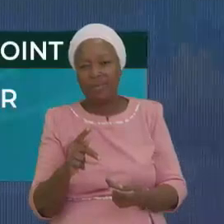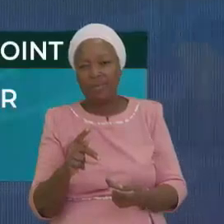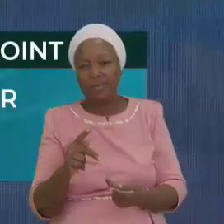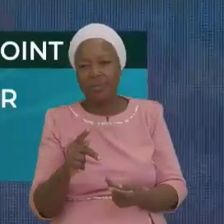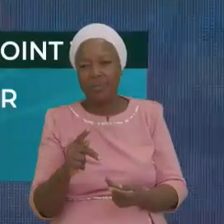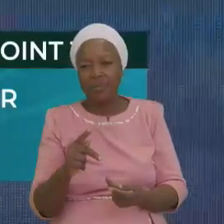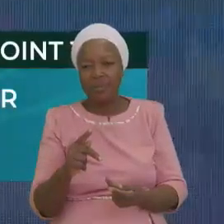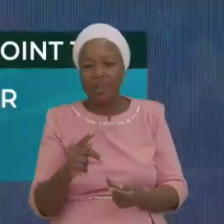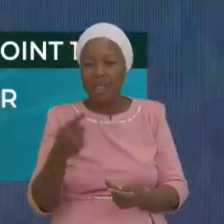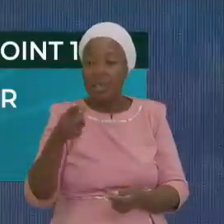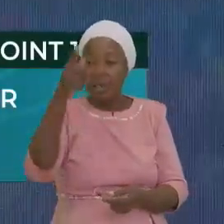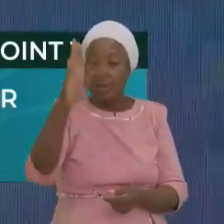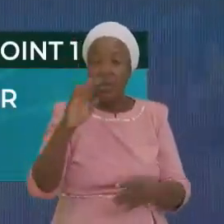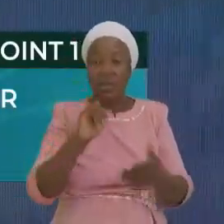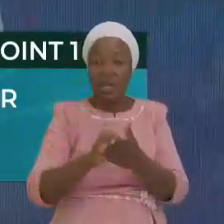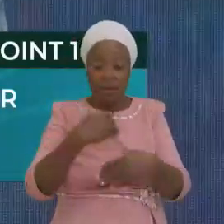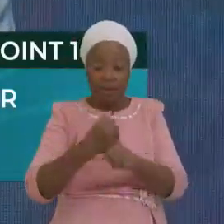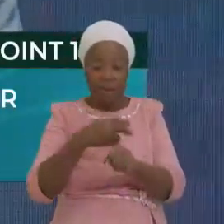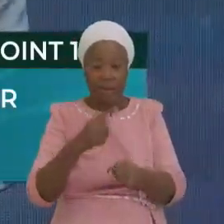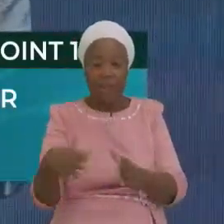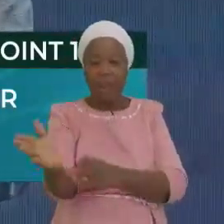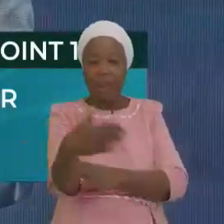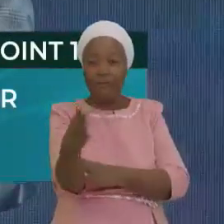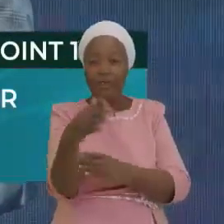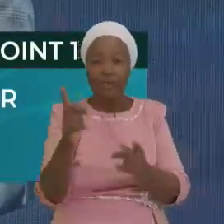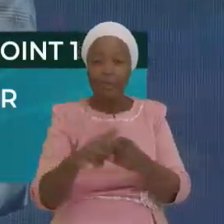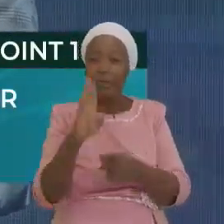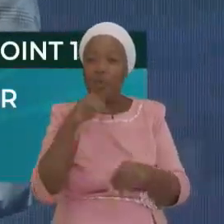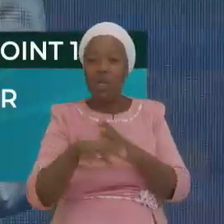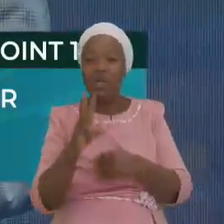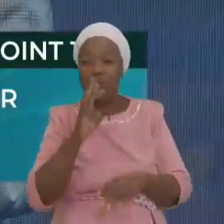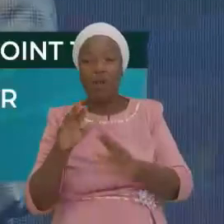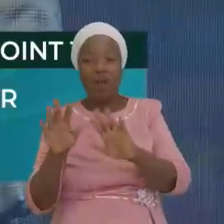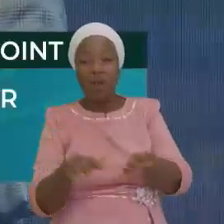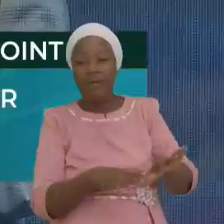The God that made the fish to be in the river,